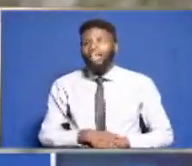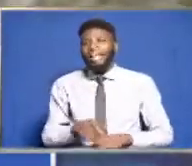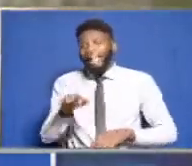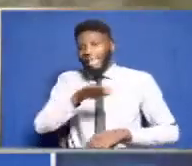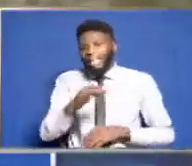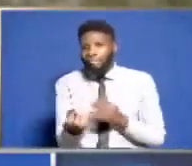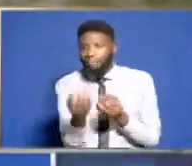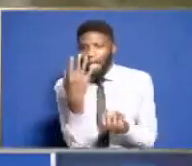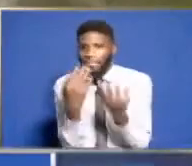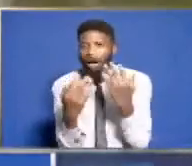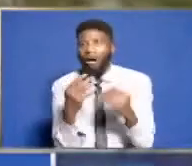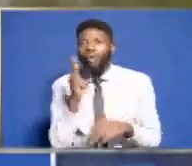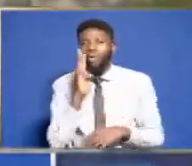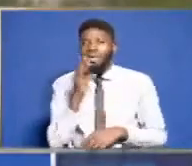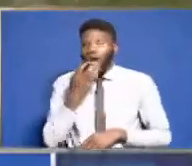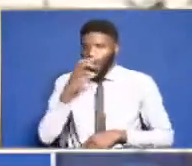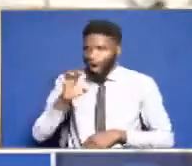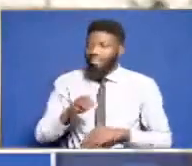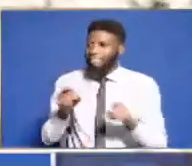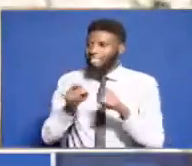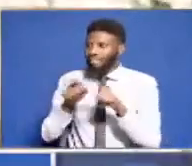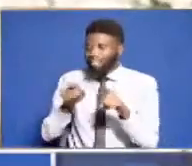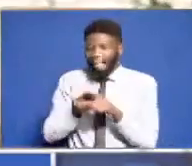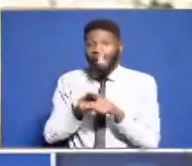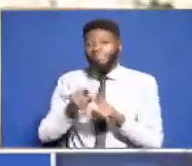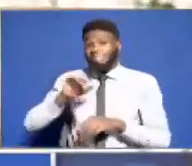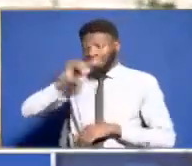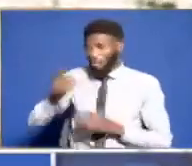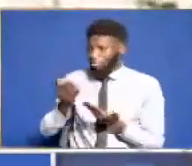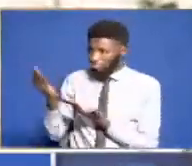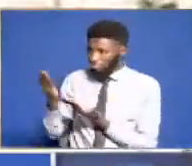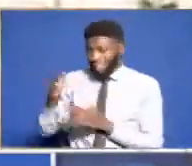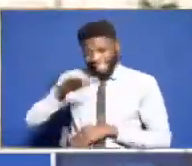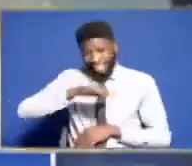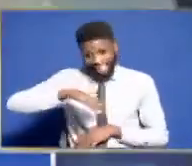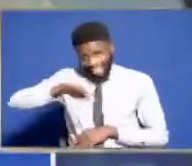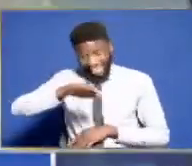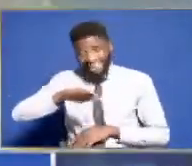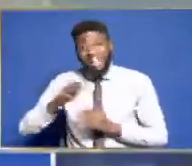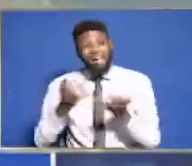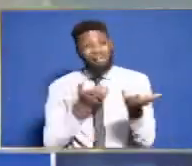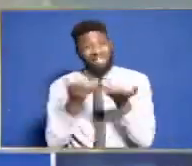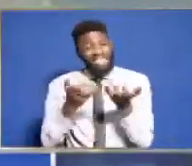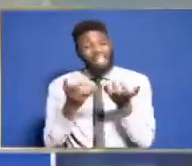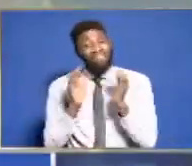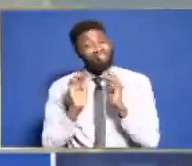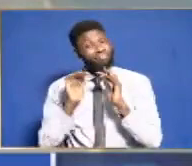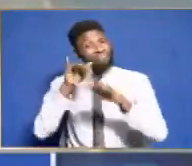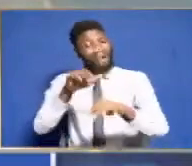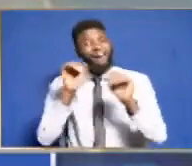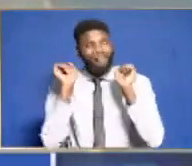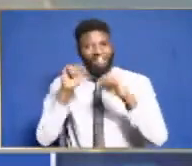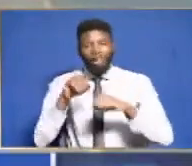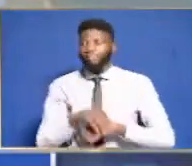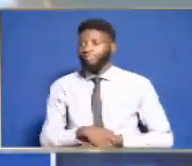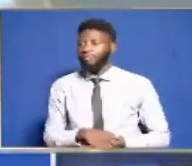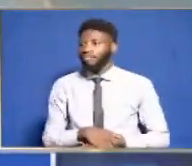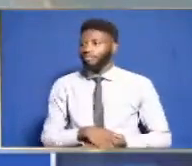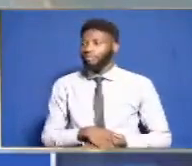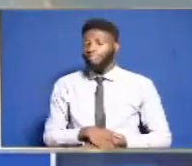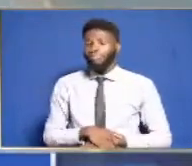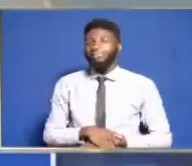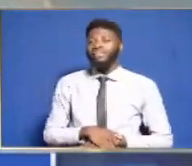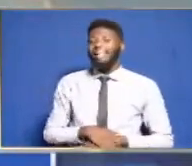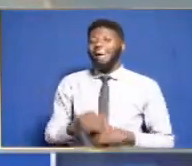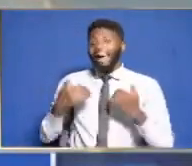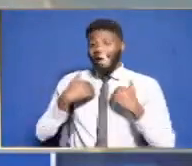container depot, a stone crater, the town is an investment magnet. Okay, there are several things that comes to the city. Number